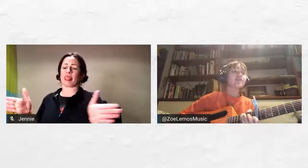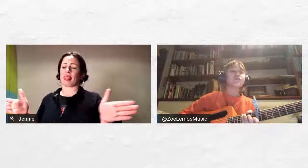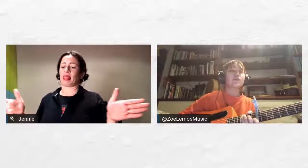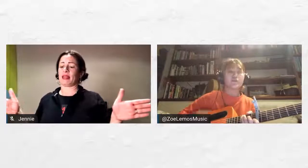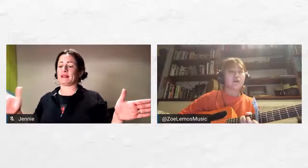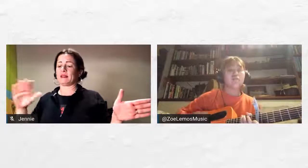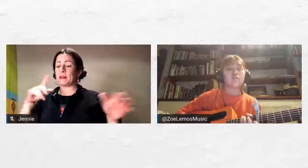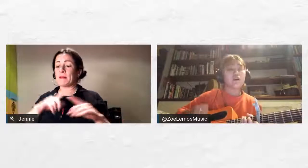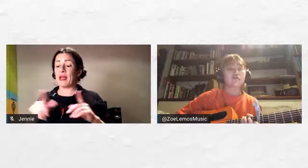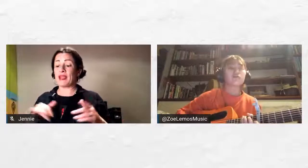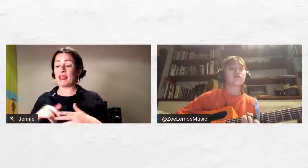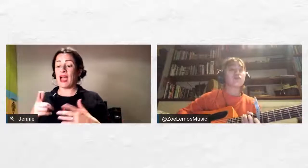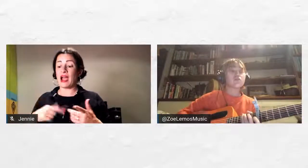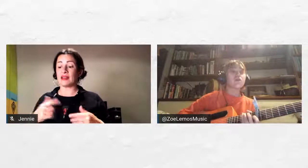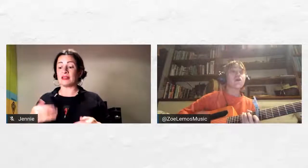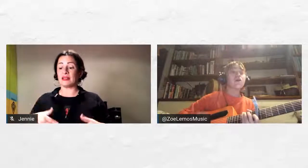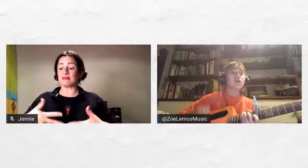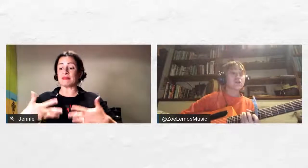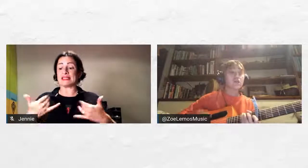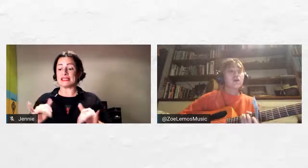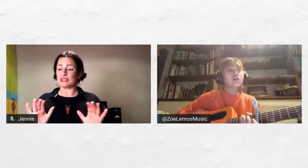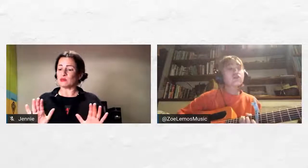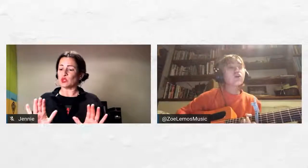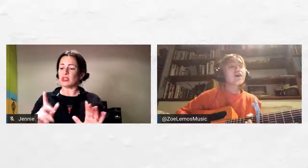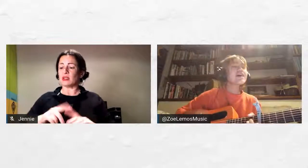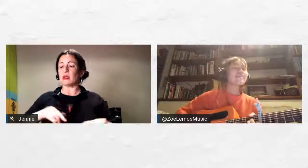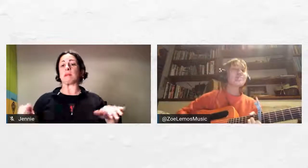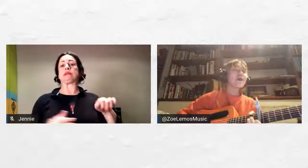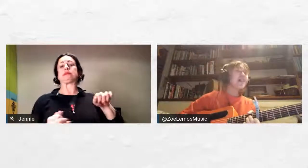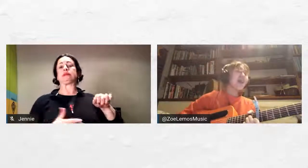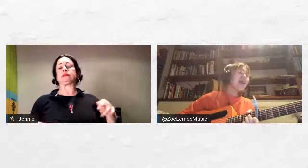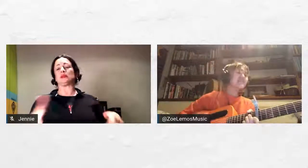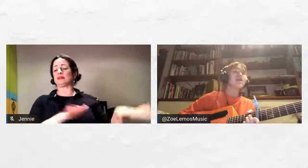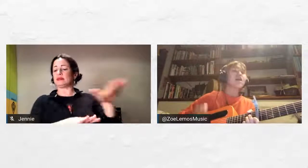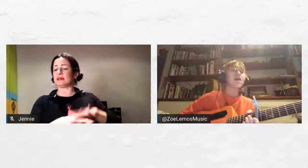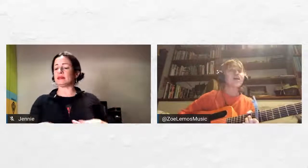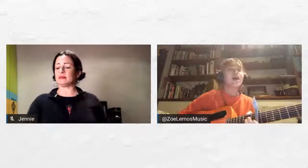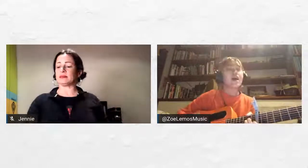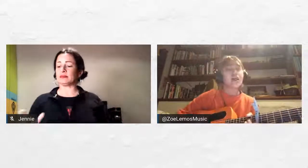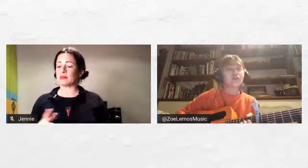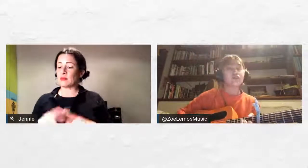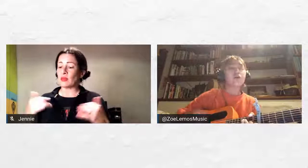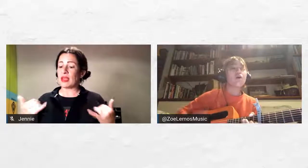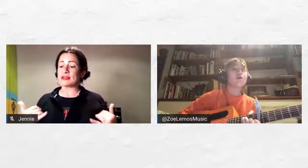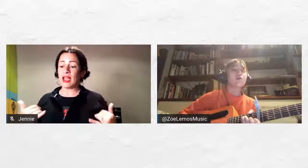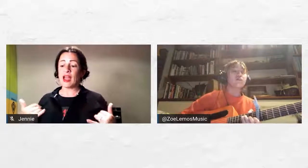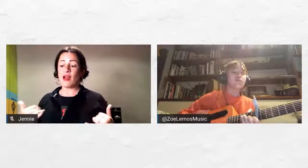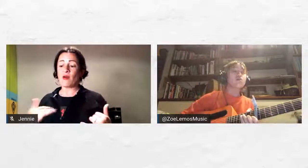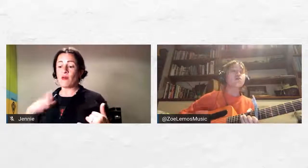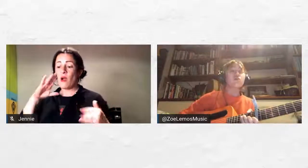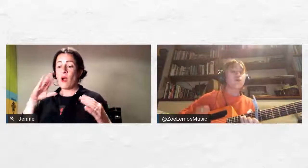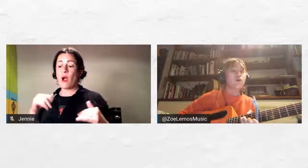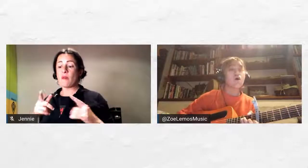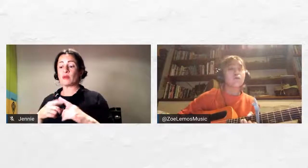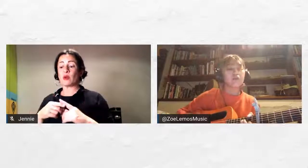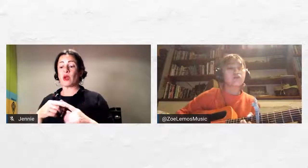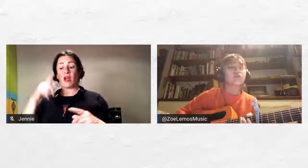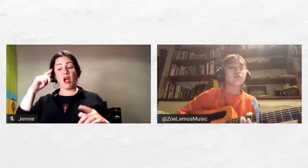slide and sweep them under the rug. So here's my last talk, and it's all up to